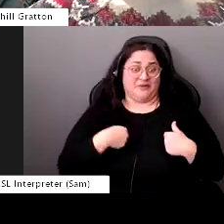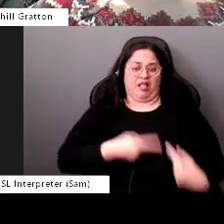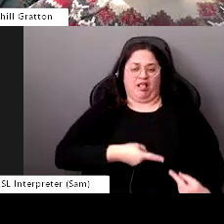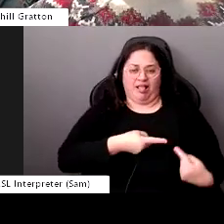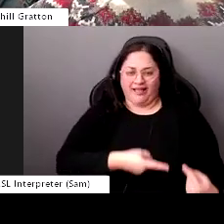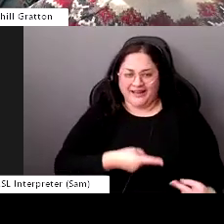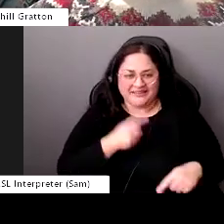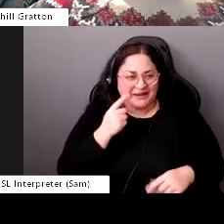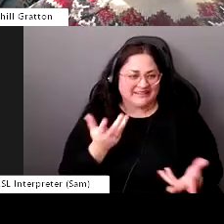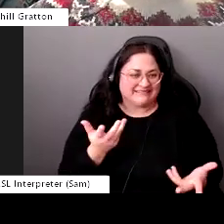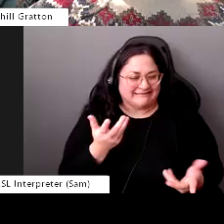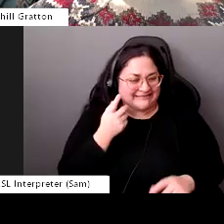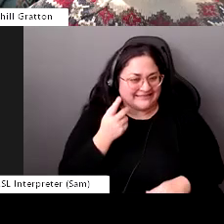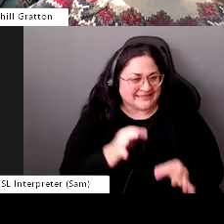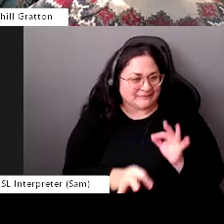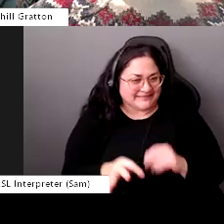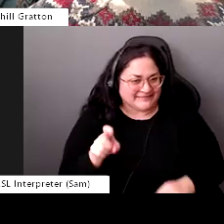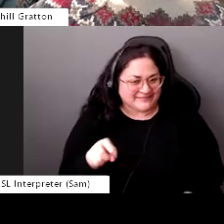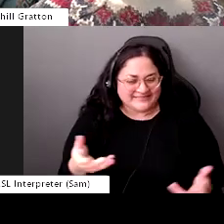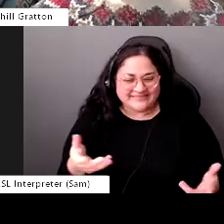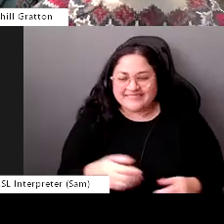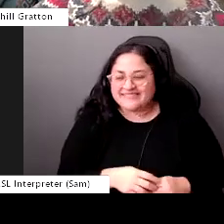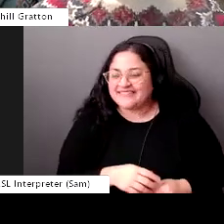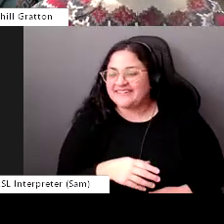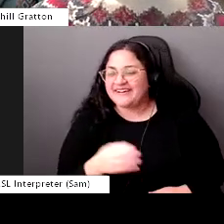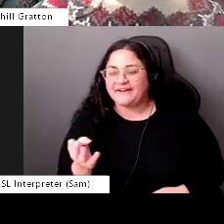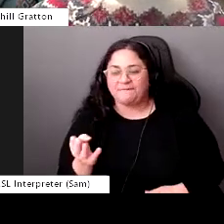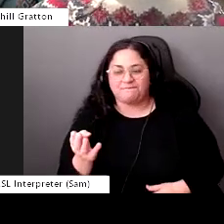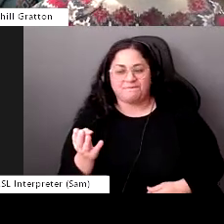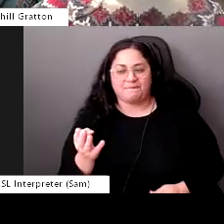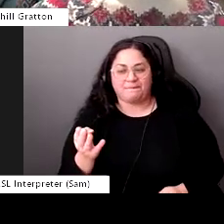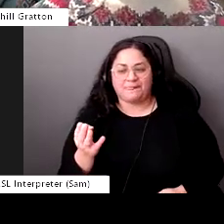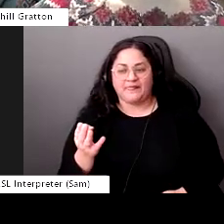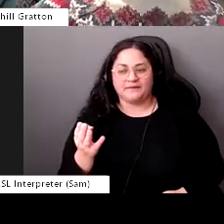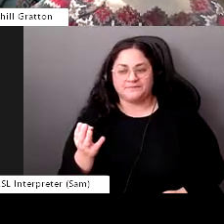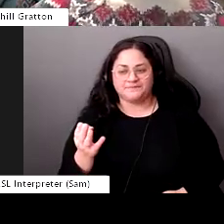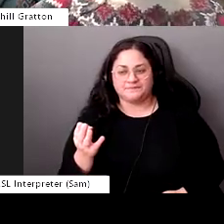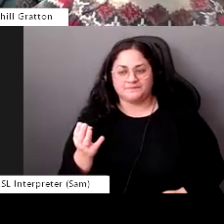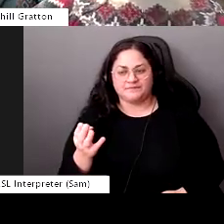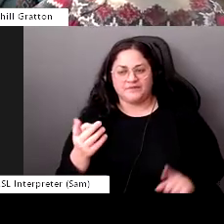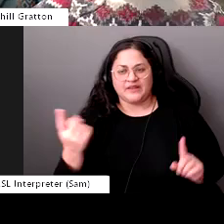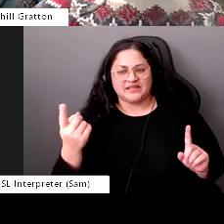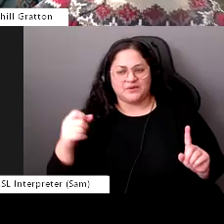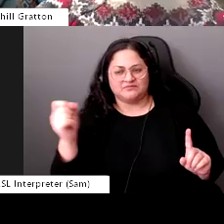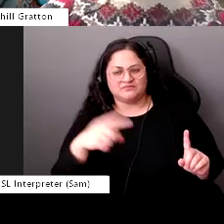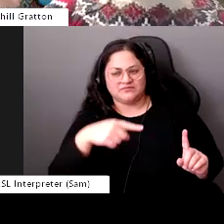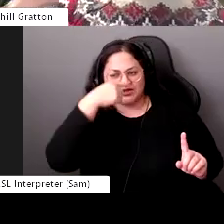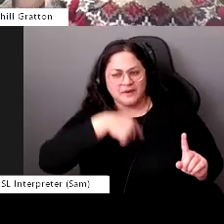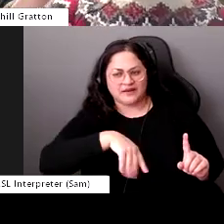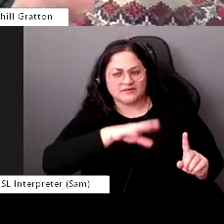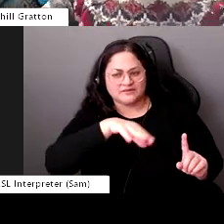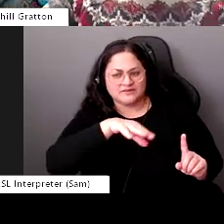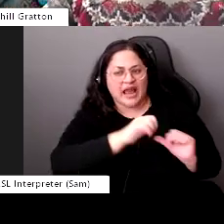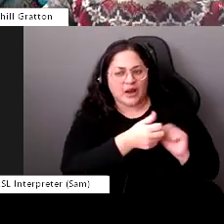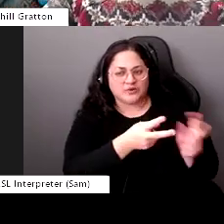Well, why don't you try this? Somebody says, can you please explain how to copy it into another place like WhatsApp? Why don't you ask ChatGPT